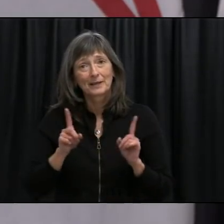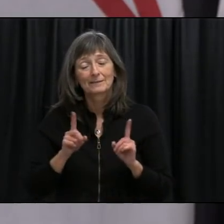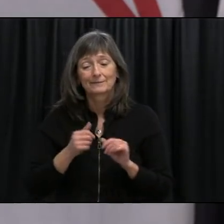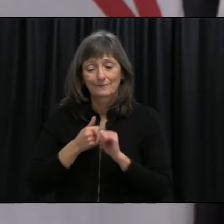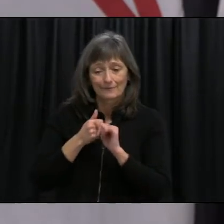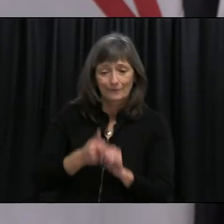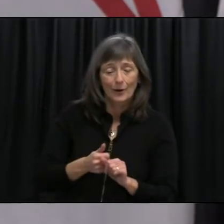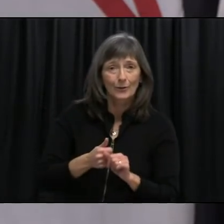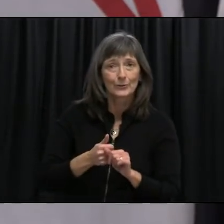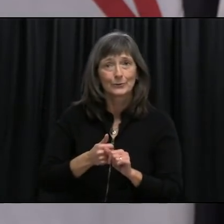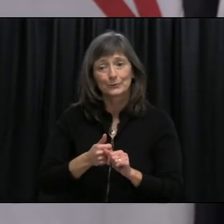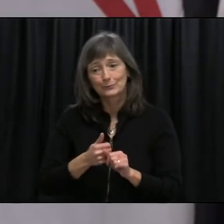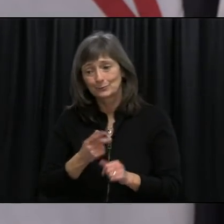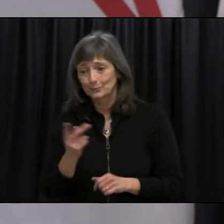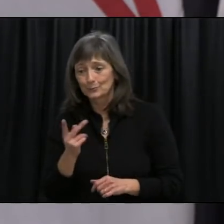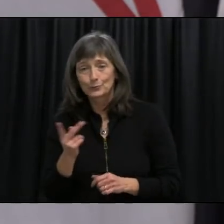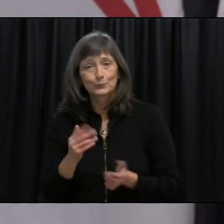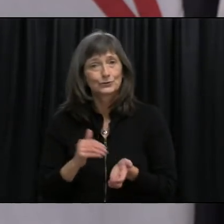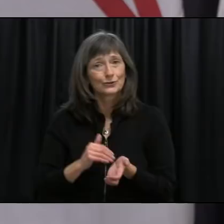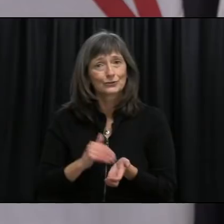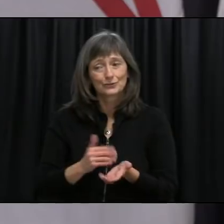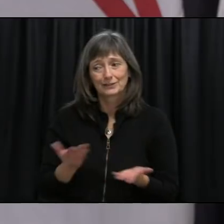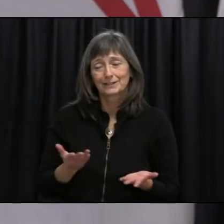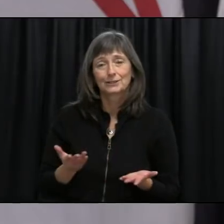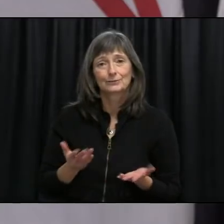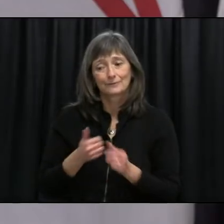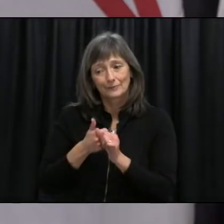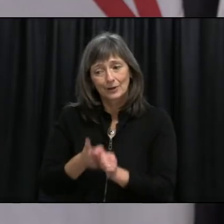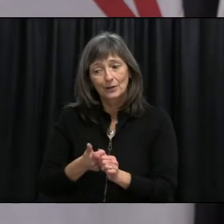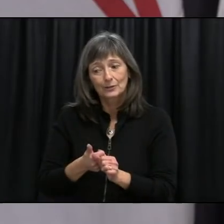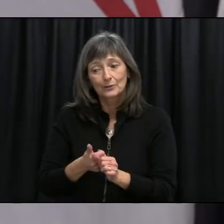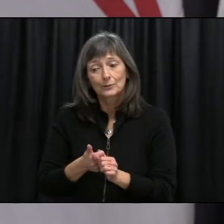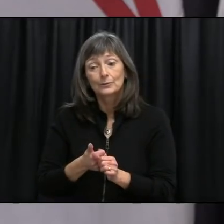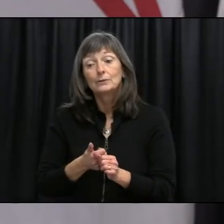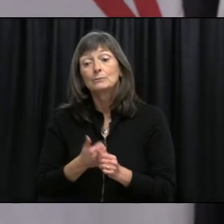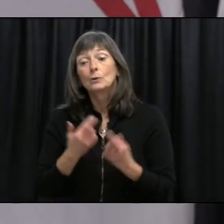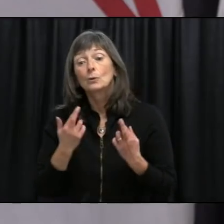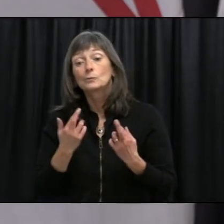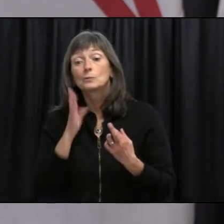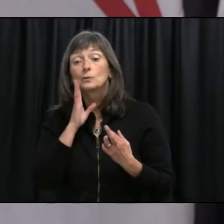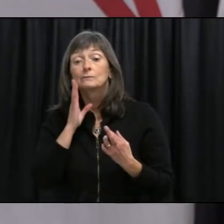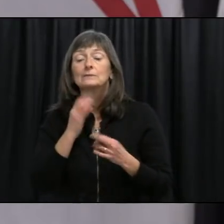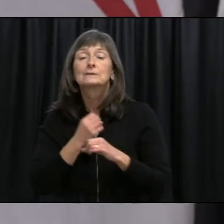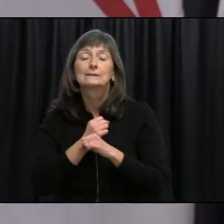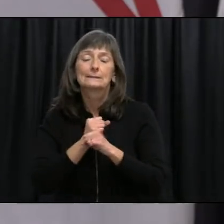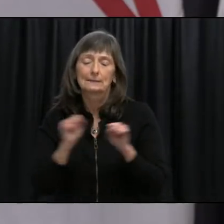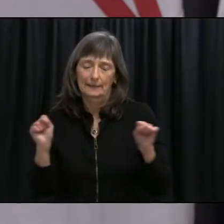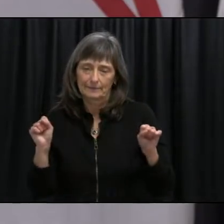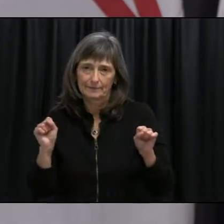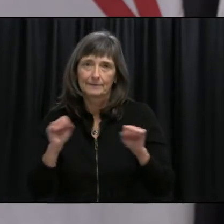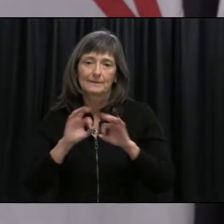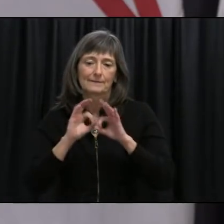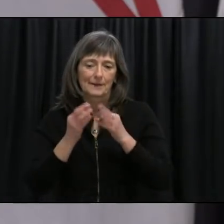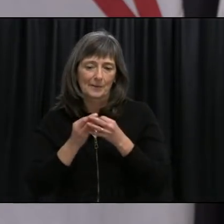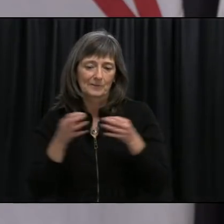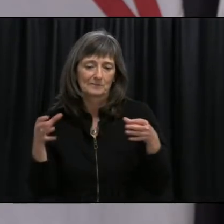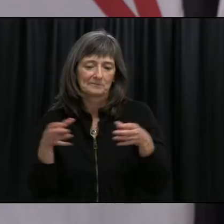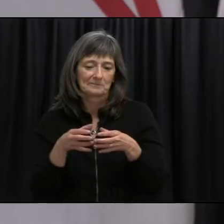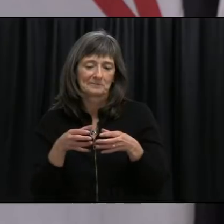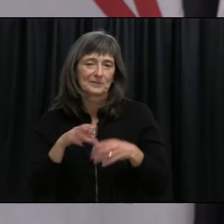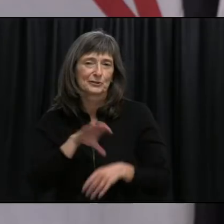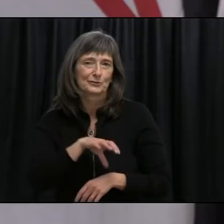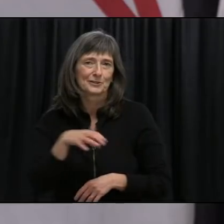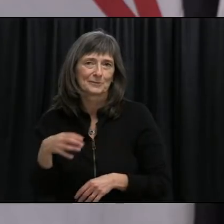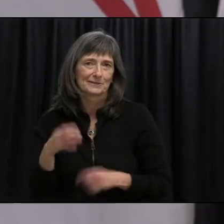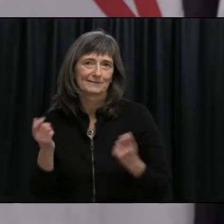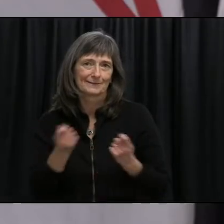Dr. Fitzgerald and Dr. Haggie, we will have what I hope to be a safe and family-based Christmas that we can